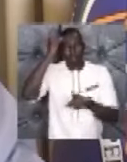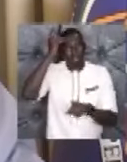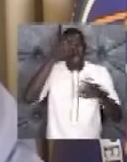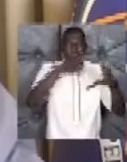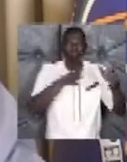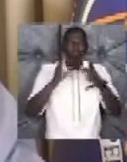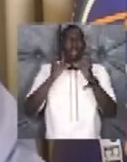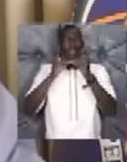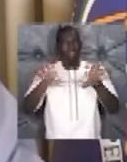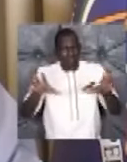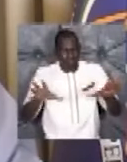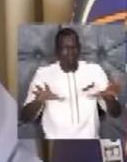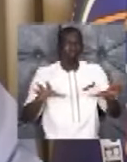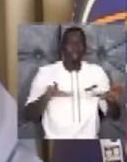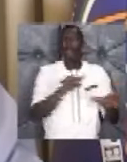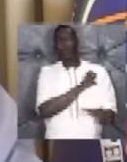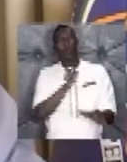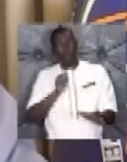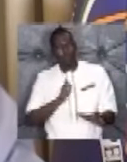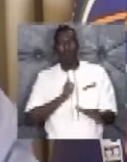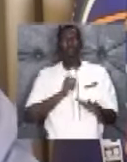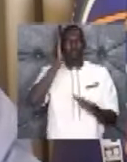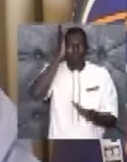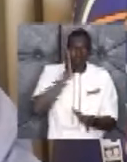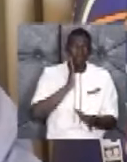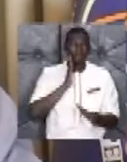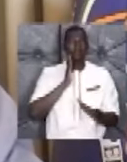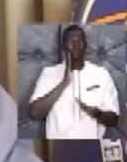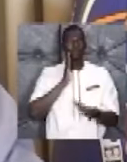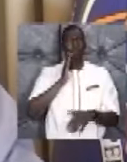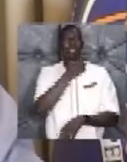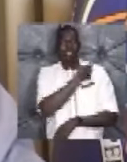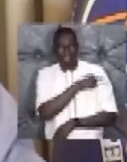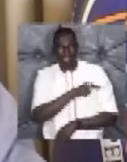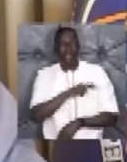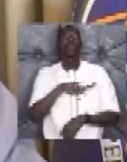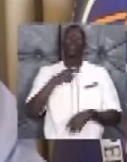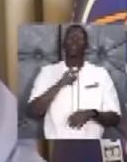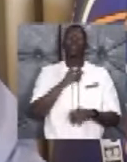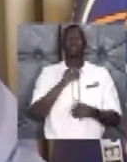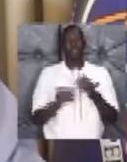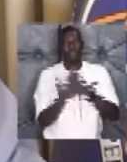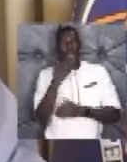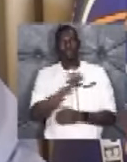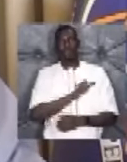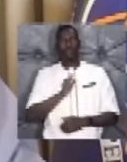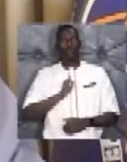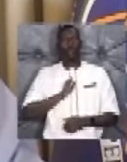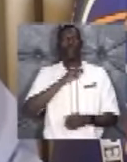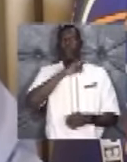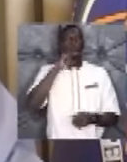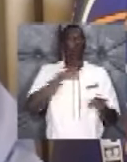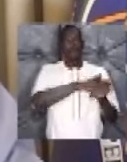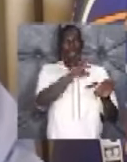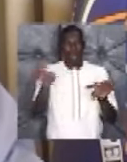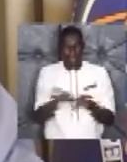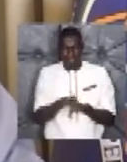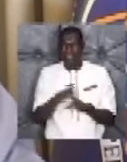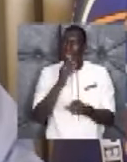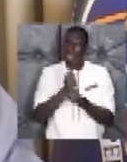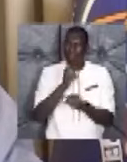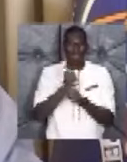democracy and our devotion to the advancement of our dear motherland are